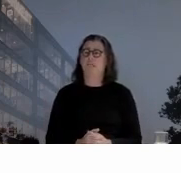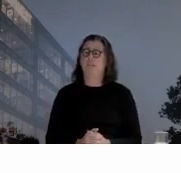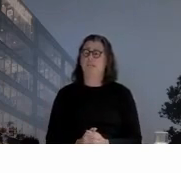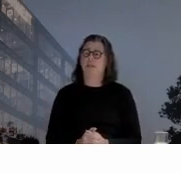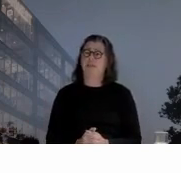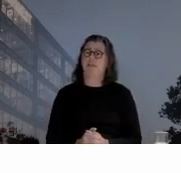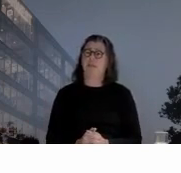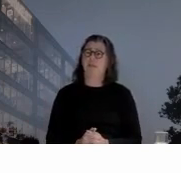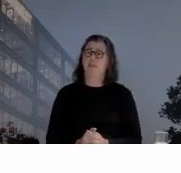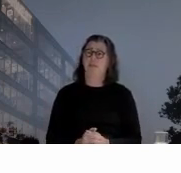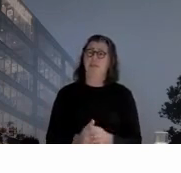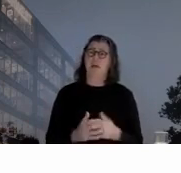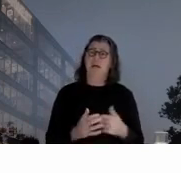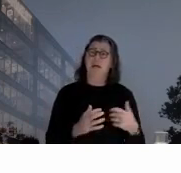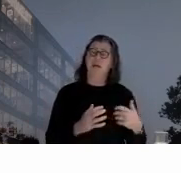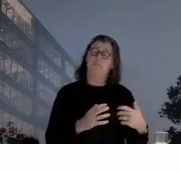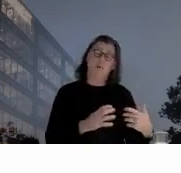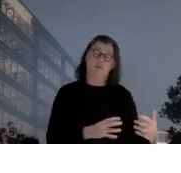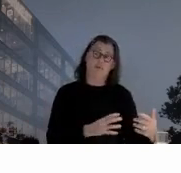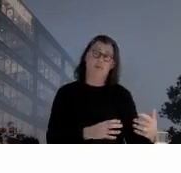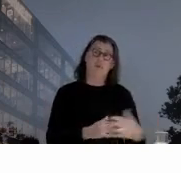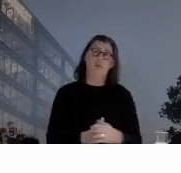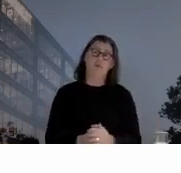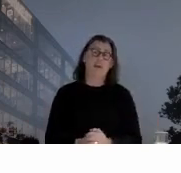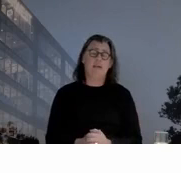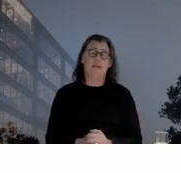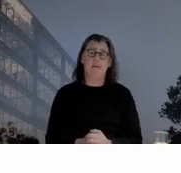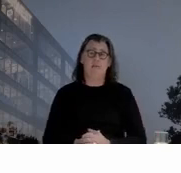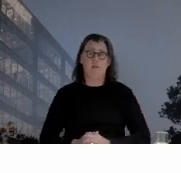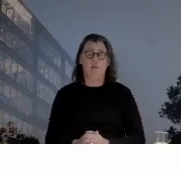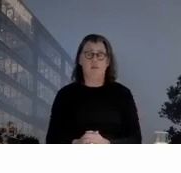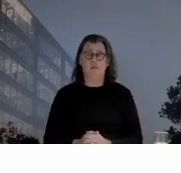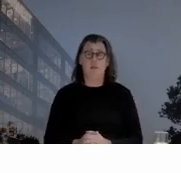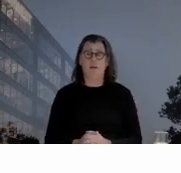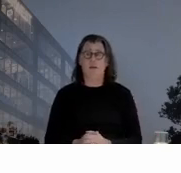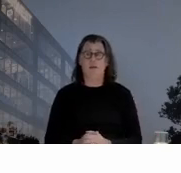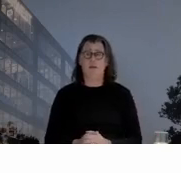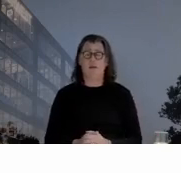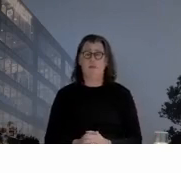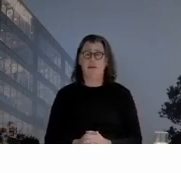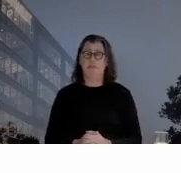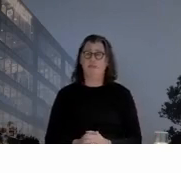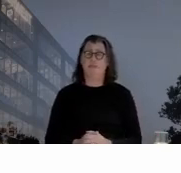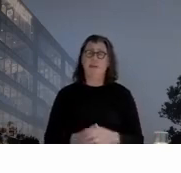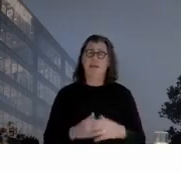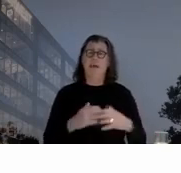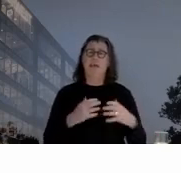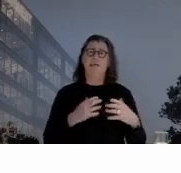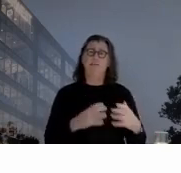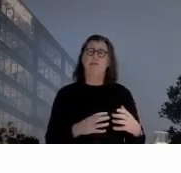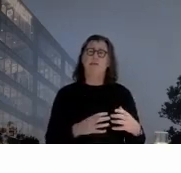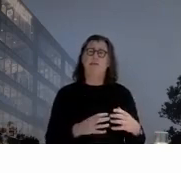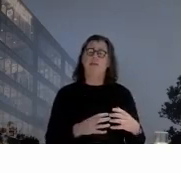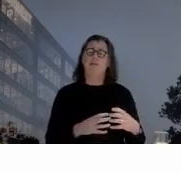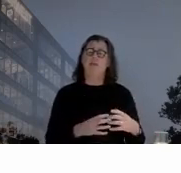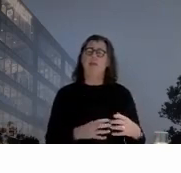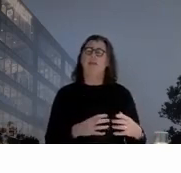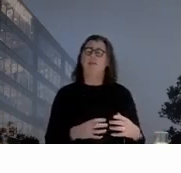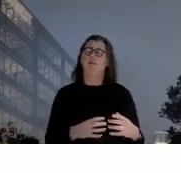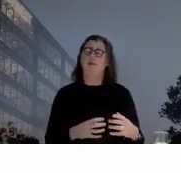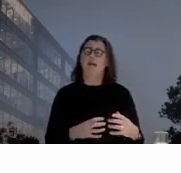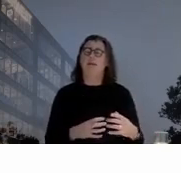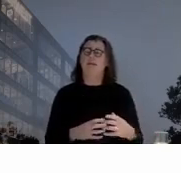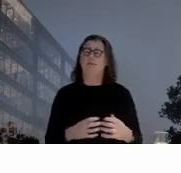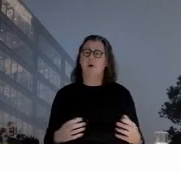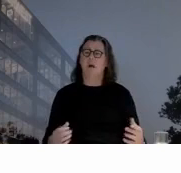less carbon intensive version, but the one that he recognized was $2.3 million more expensive. And he knew that he could make